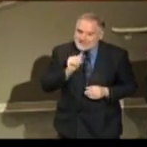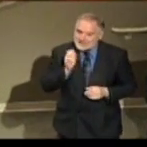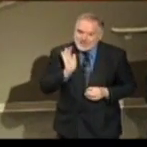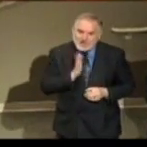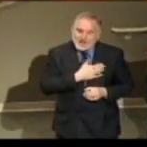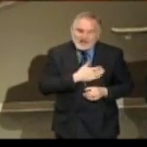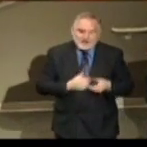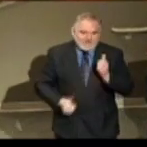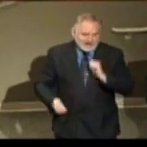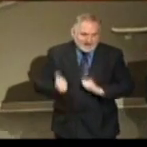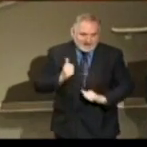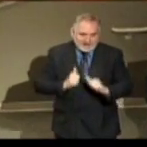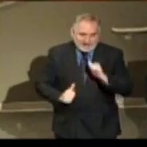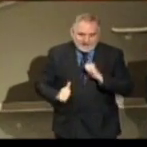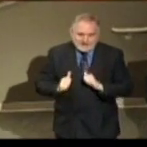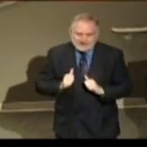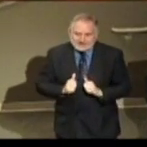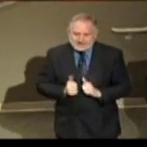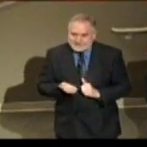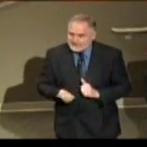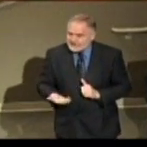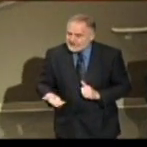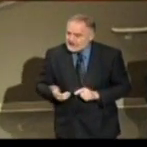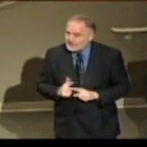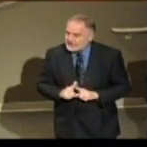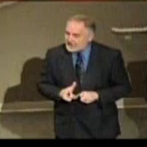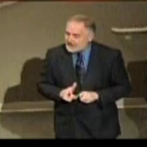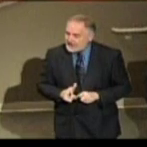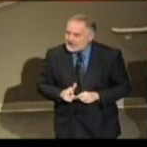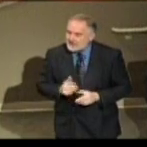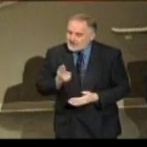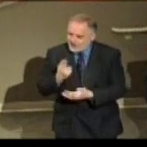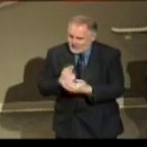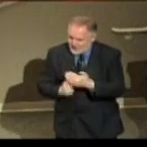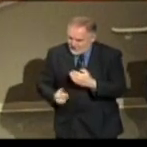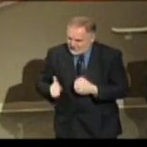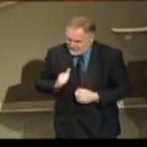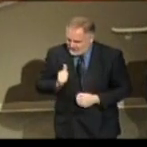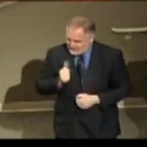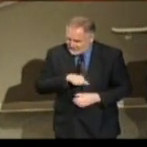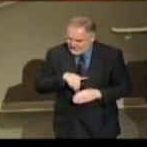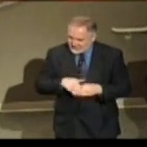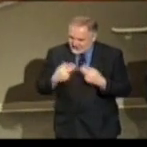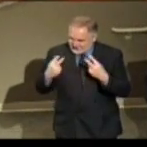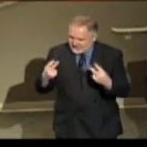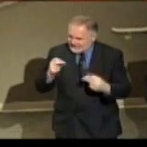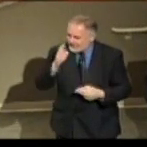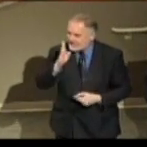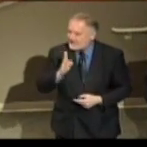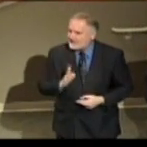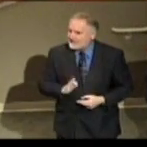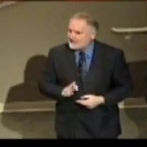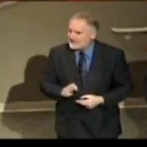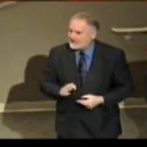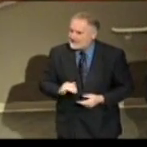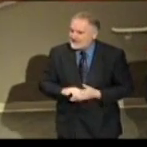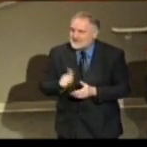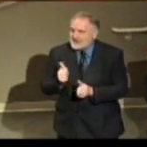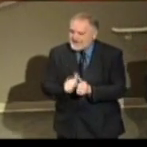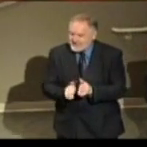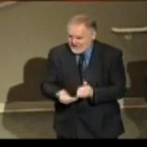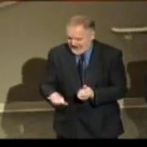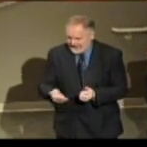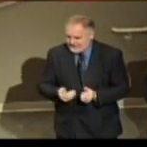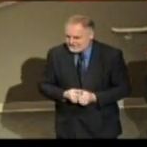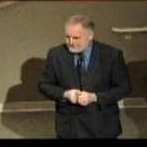act that's anything, it's humbling ourselves in the sight of God that's